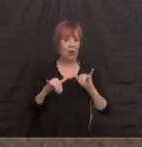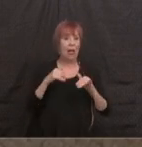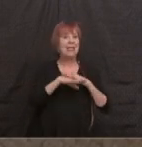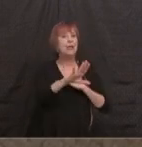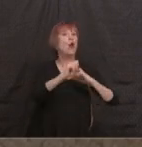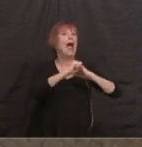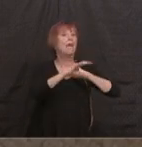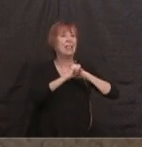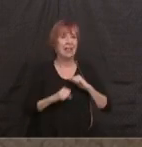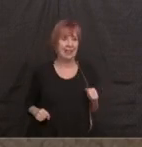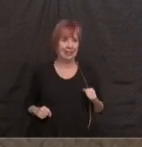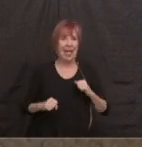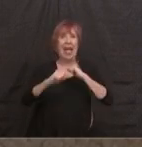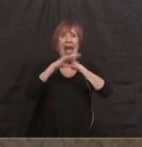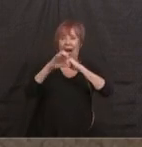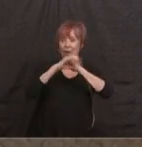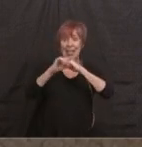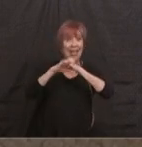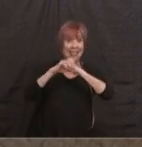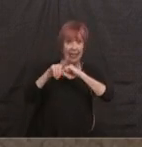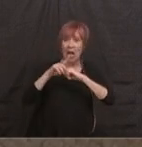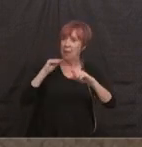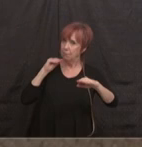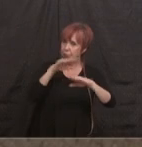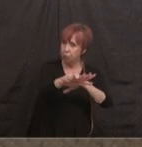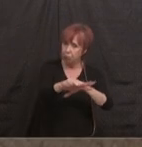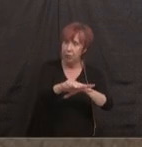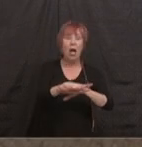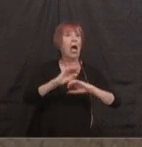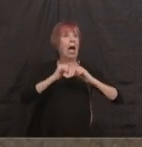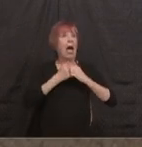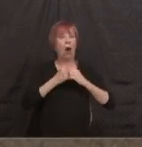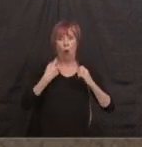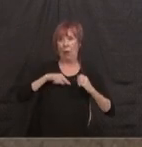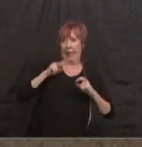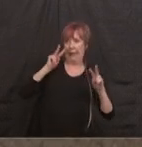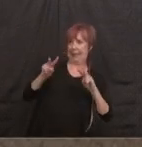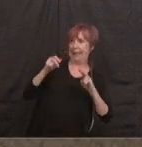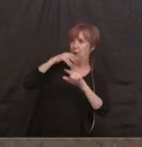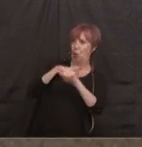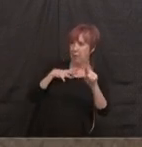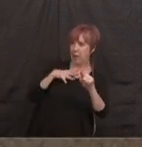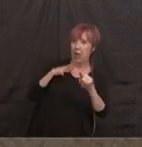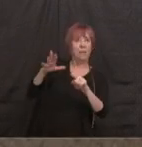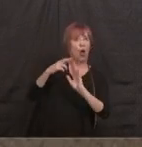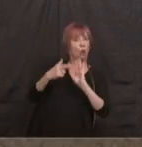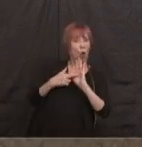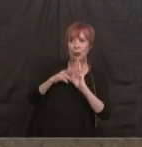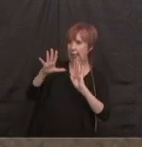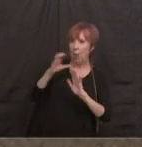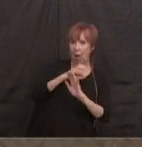advertising. Advertising is influential. It influences how we see women and women's roles and their power. And you have